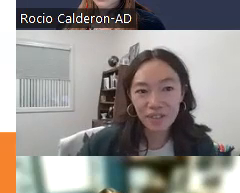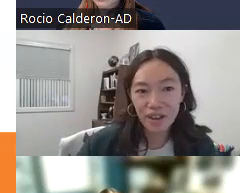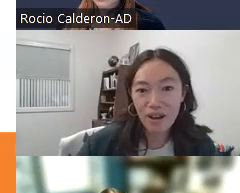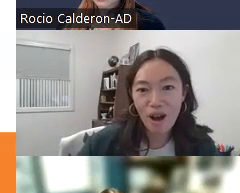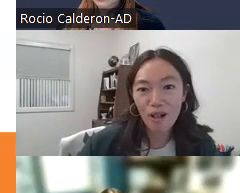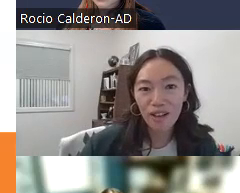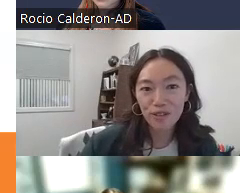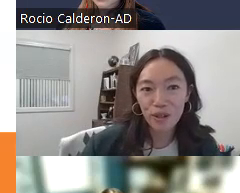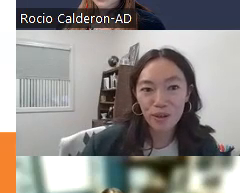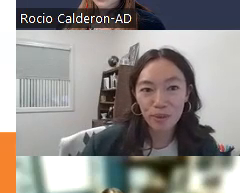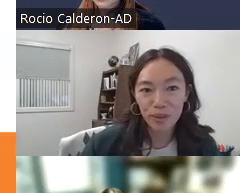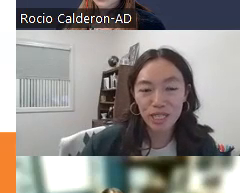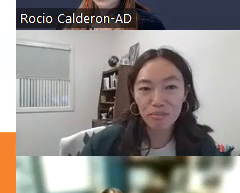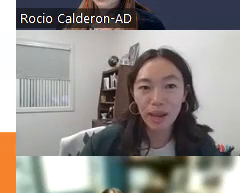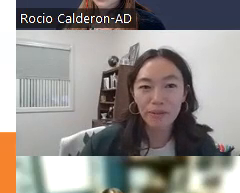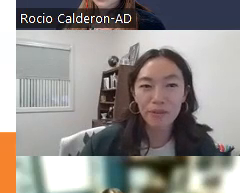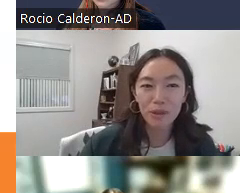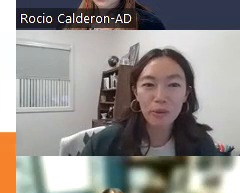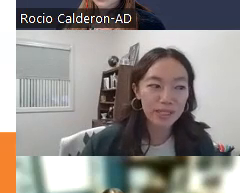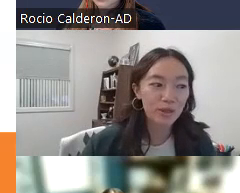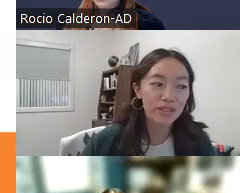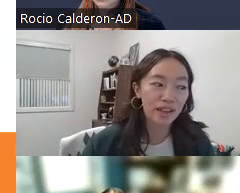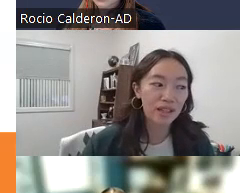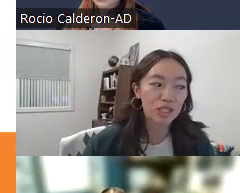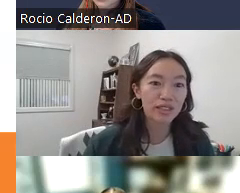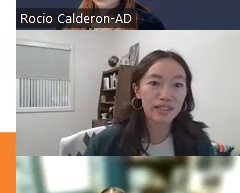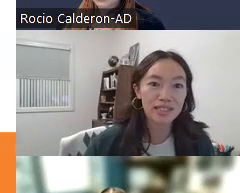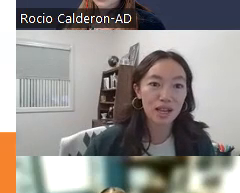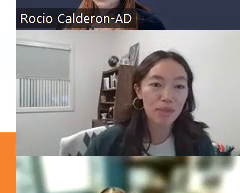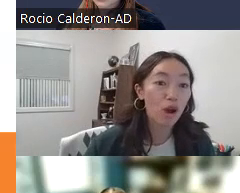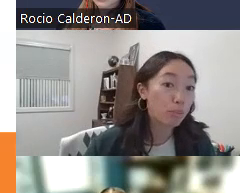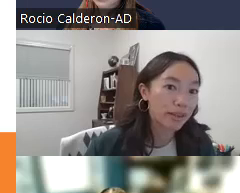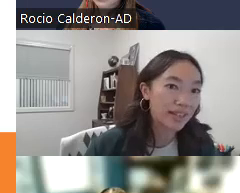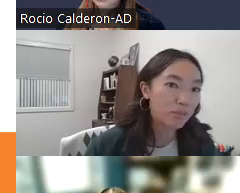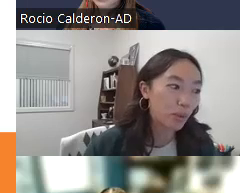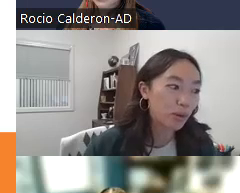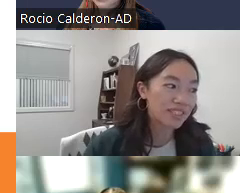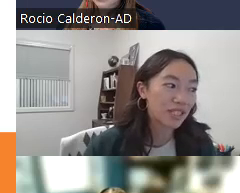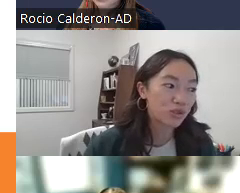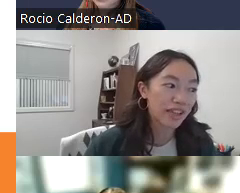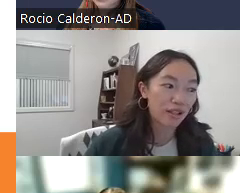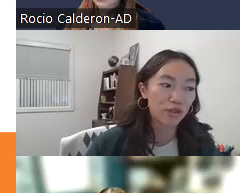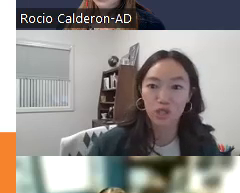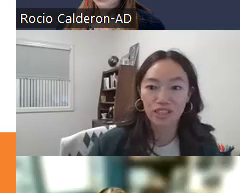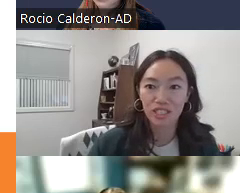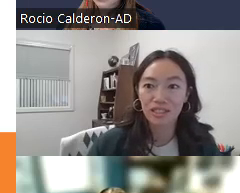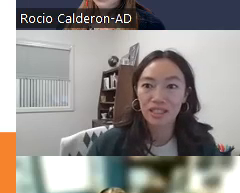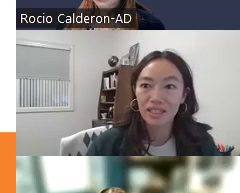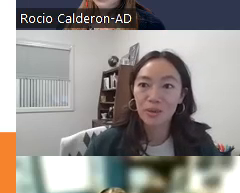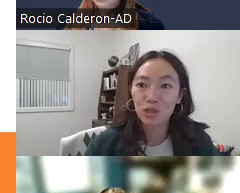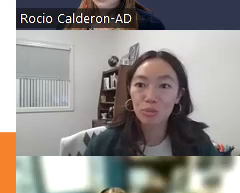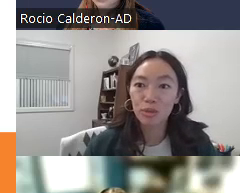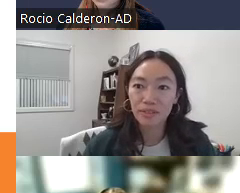This is Stephanie. I'll have to follow up with our team, but I feel quite certain that actually this they operate in the port, Central California